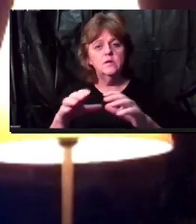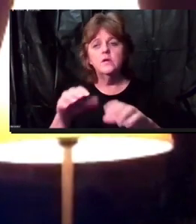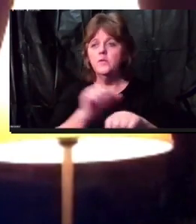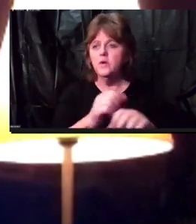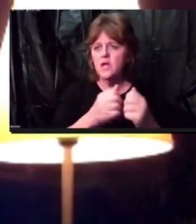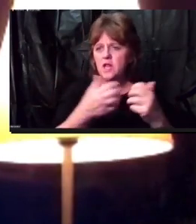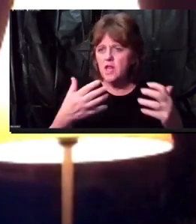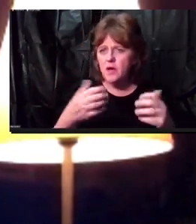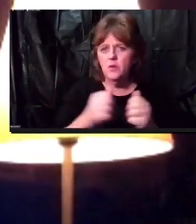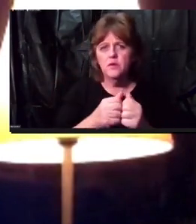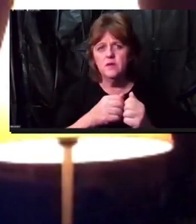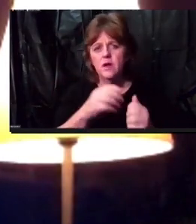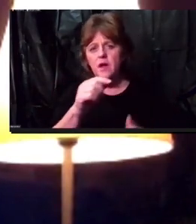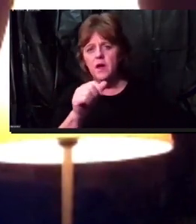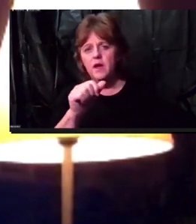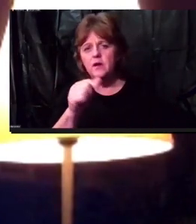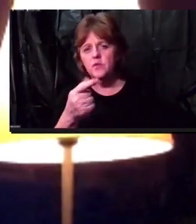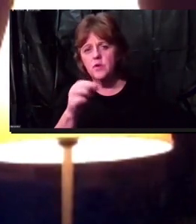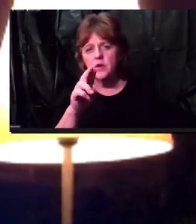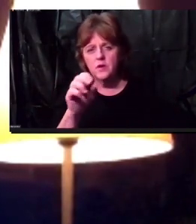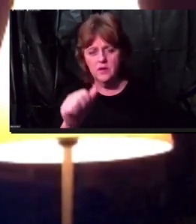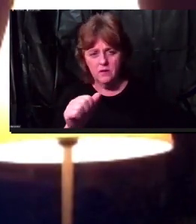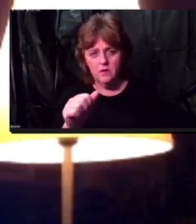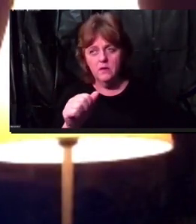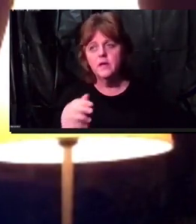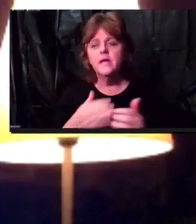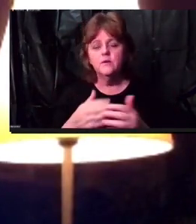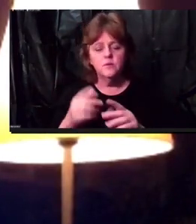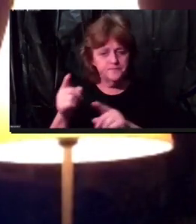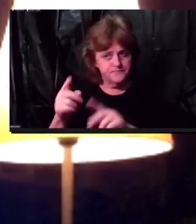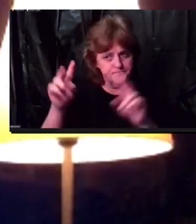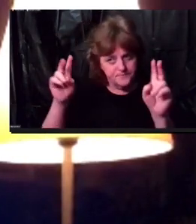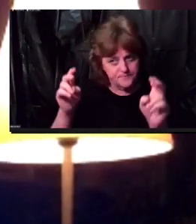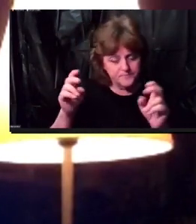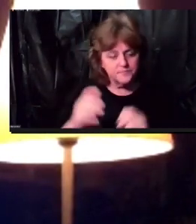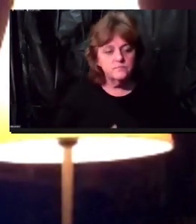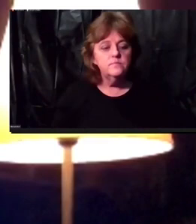But nonetheless, Arthur Morgan said,